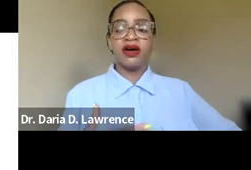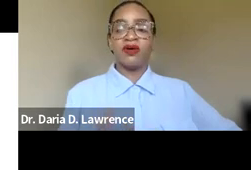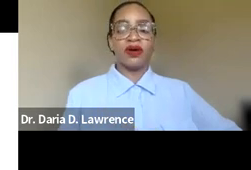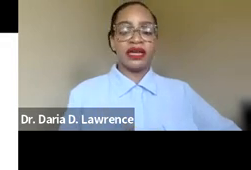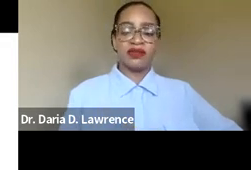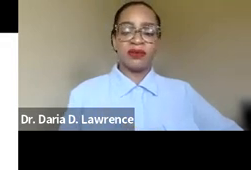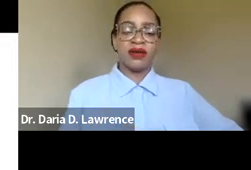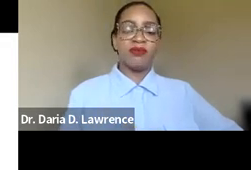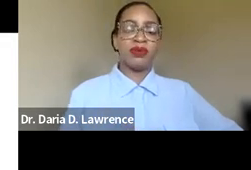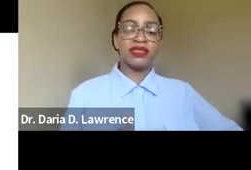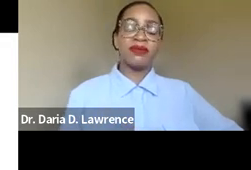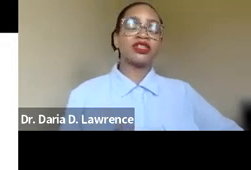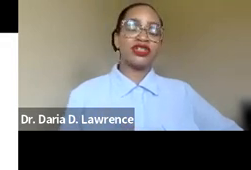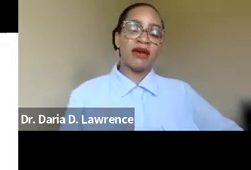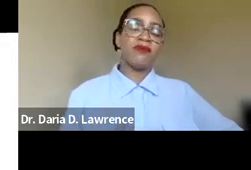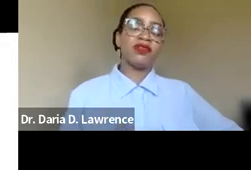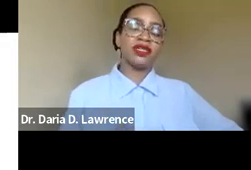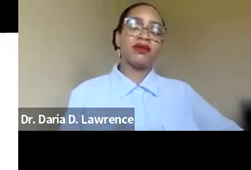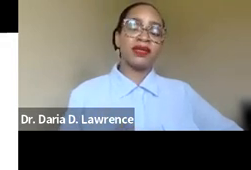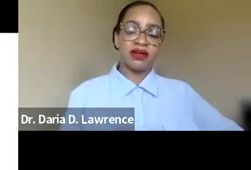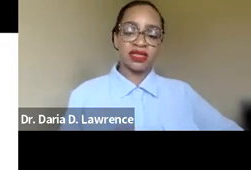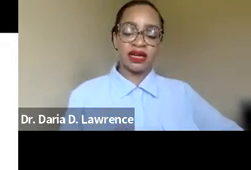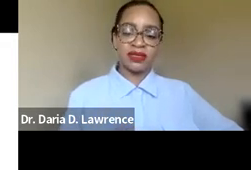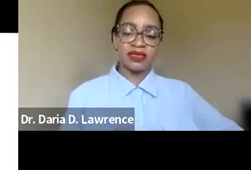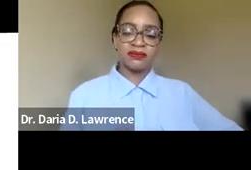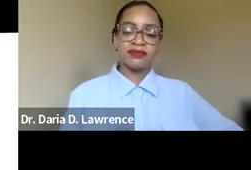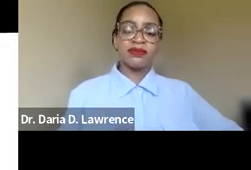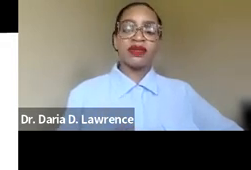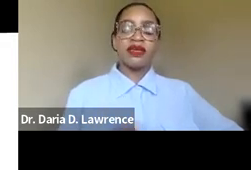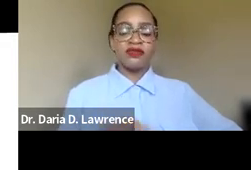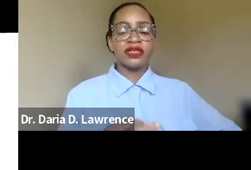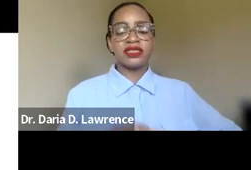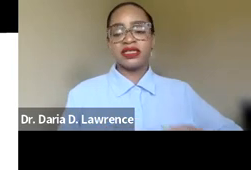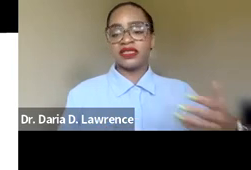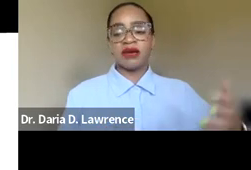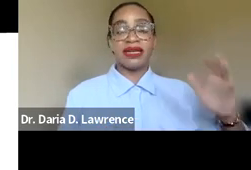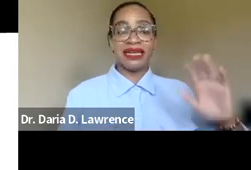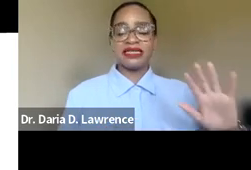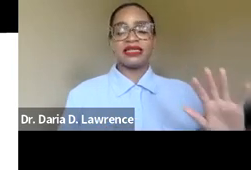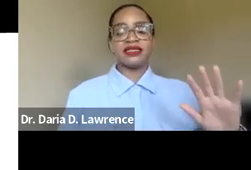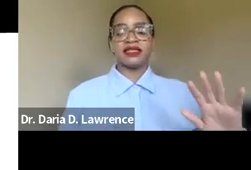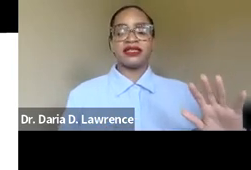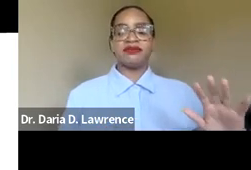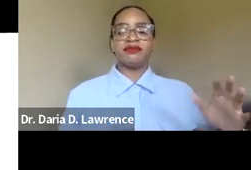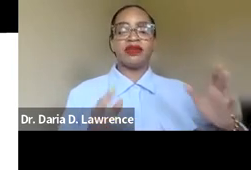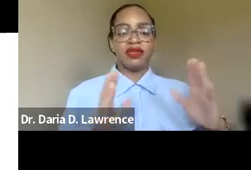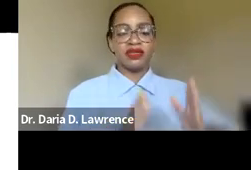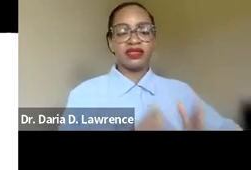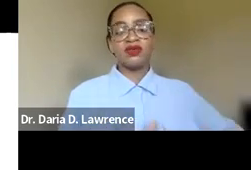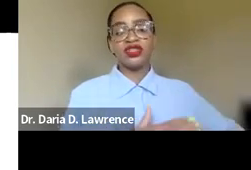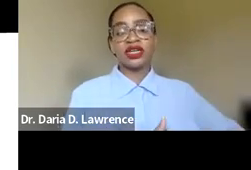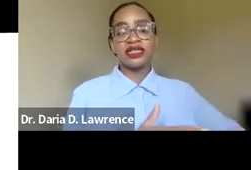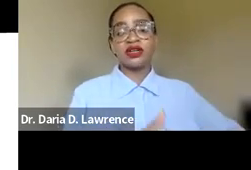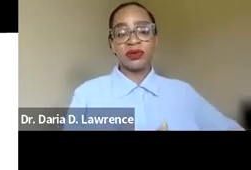possible, or any other way, build some extra time in for them to complete those assignments. If an extensive assignment is necessary,